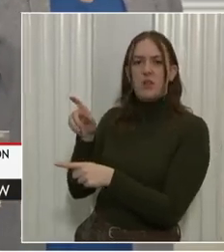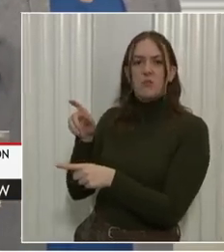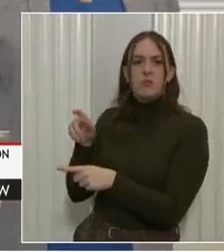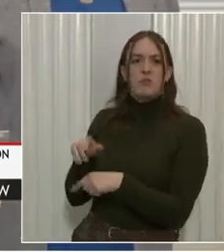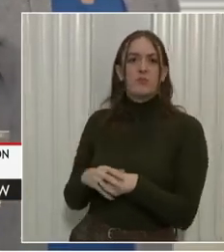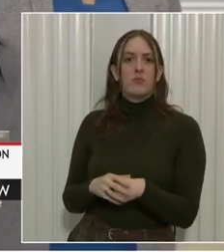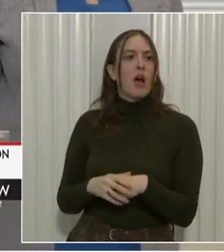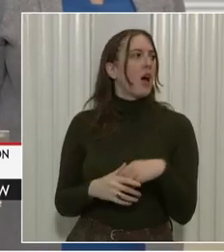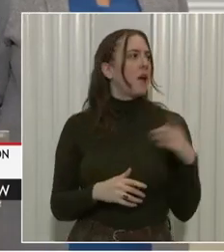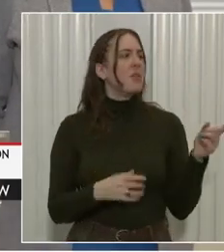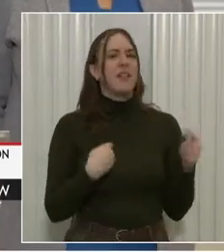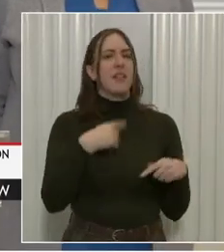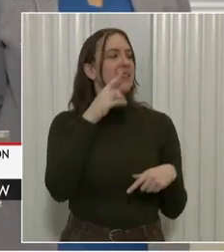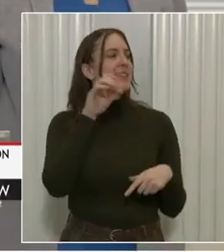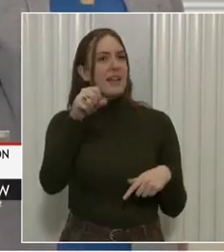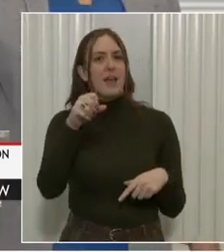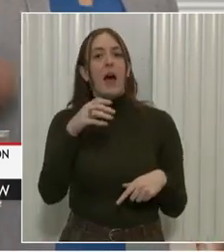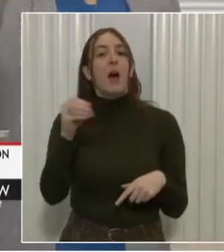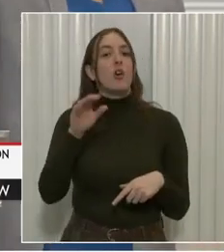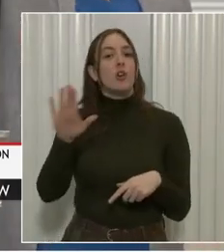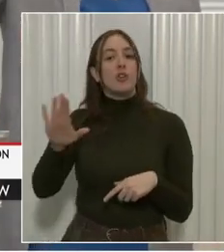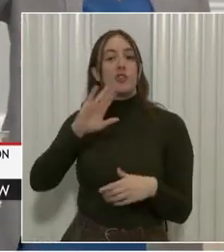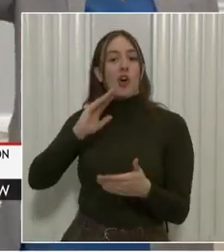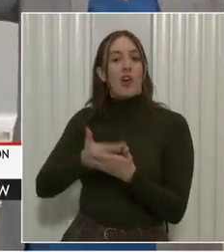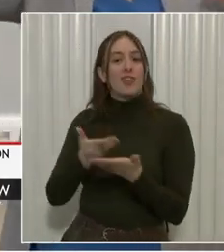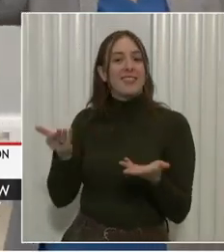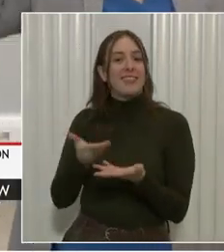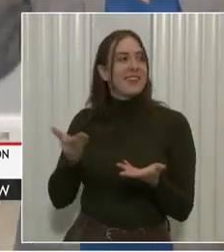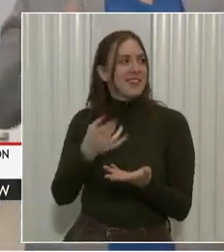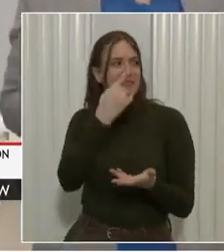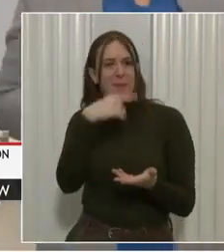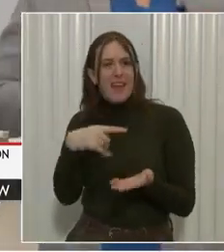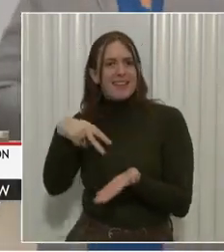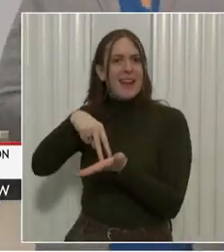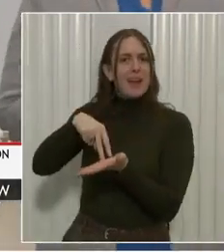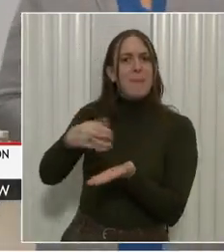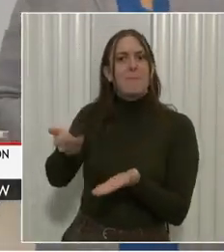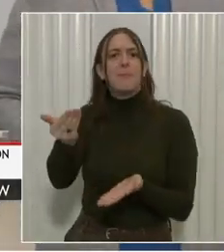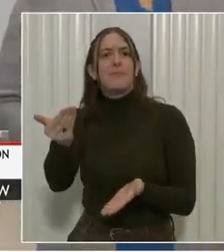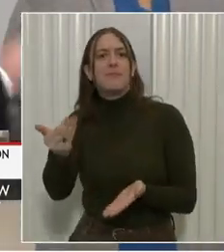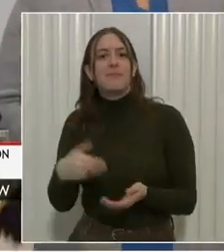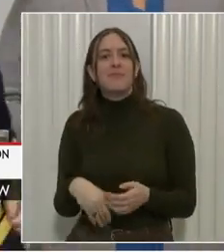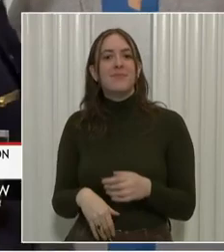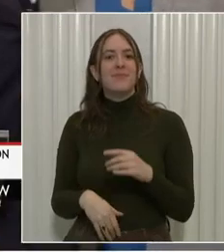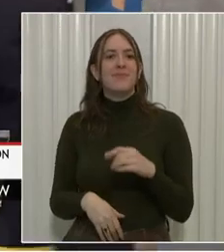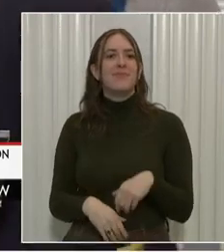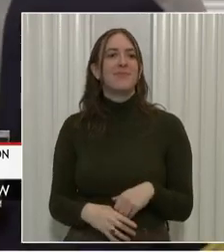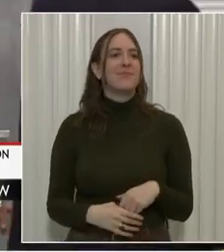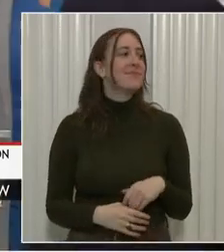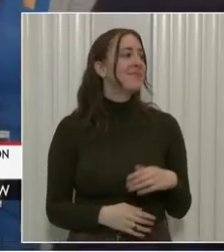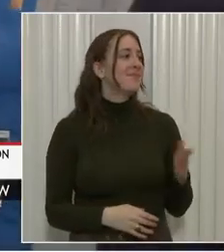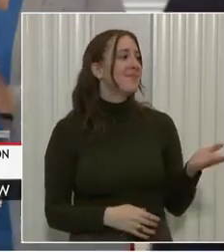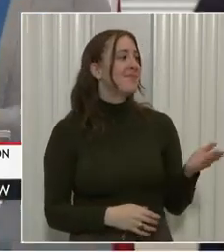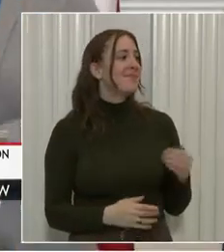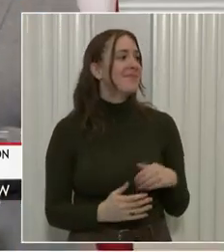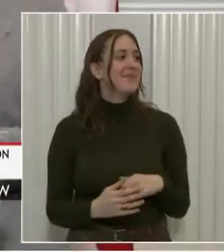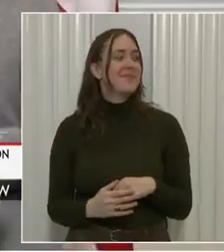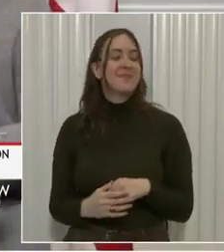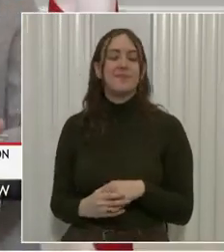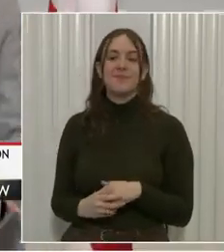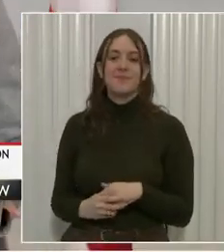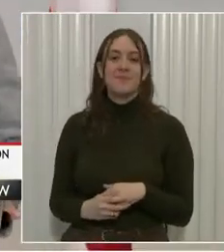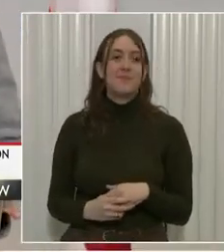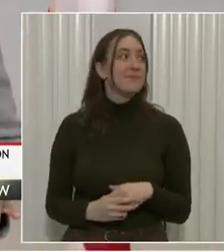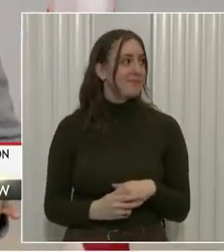at school. Never mind. You can tell her she missed out. She's in school. Okay, very good.